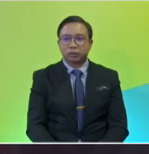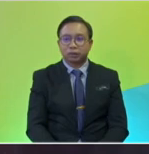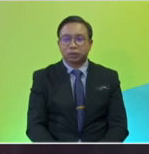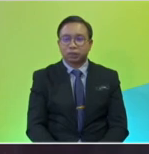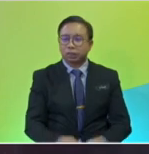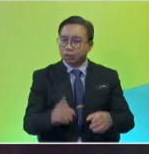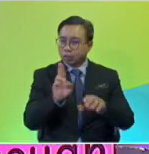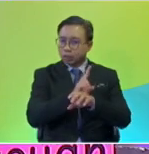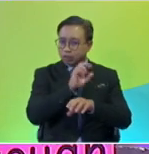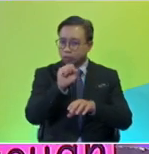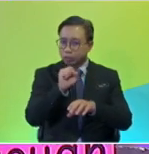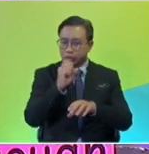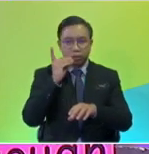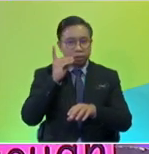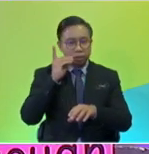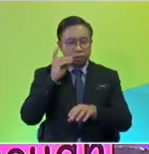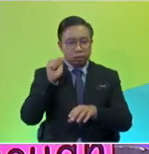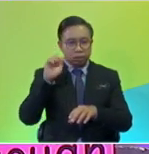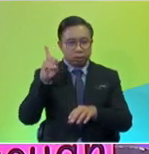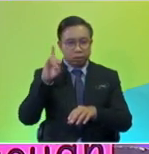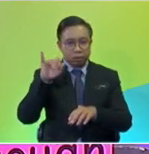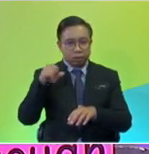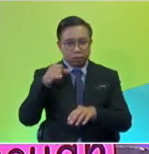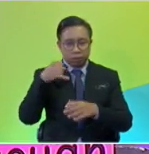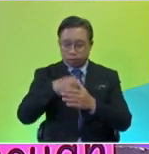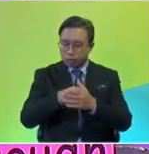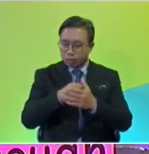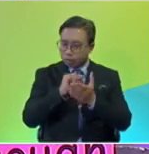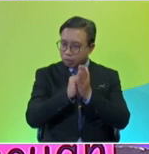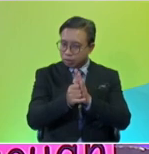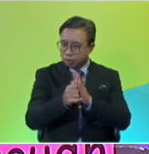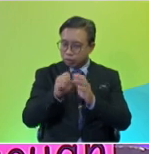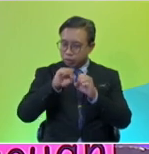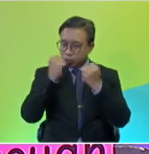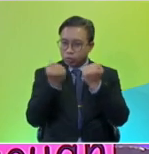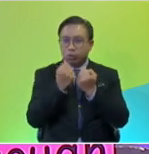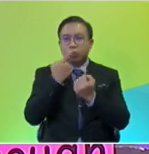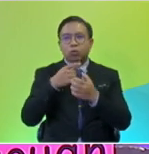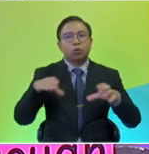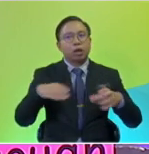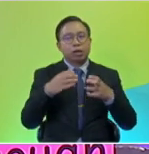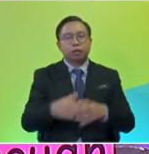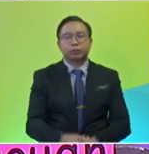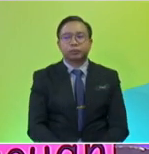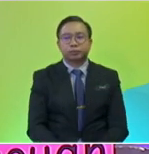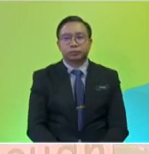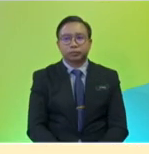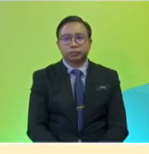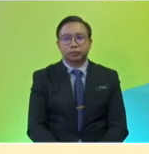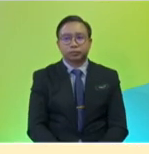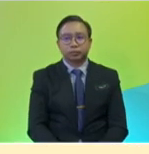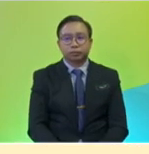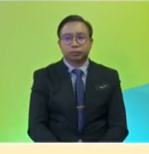use the other adjectives that we have got in the studio. Okay, yes, who like to go first? Raise up your hand.